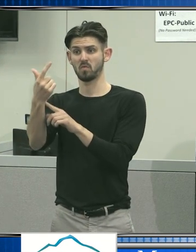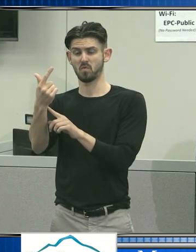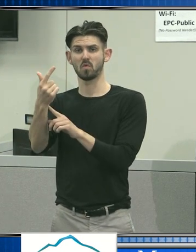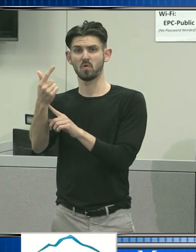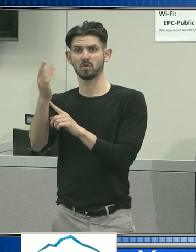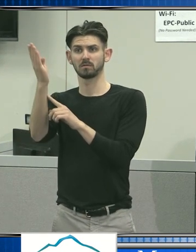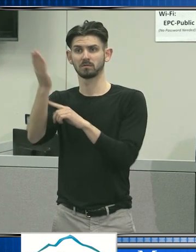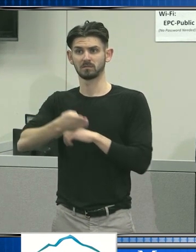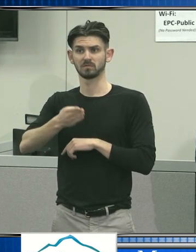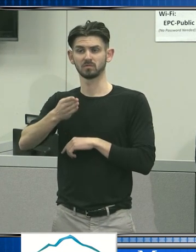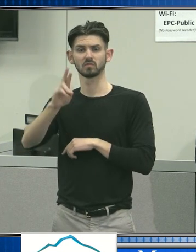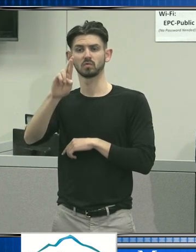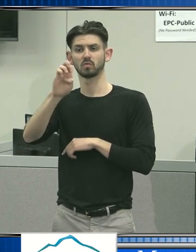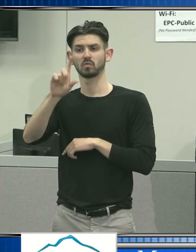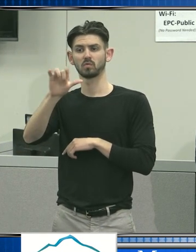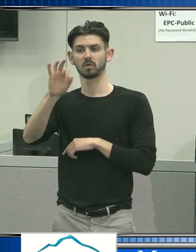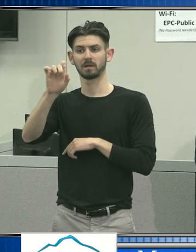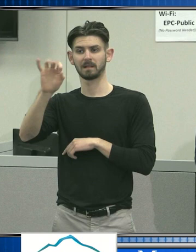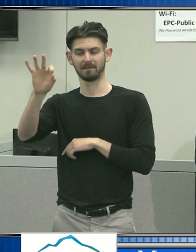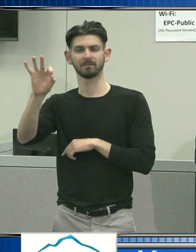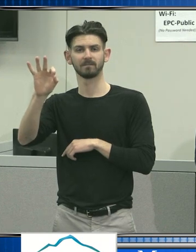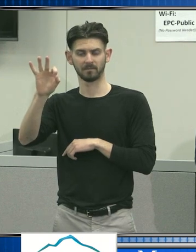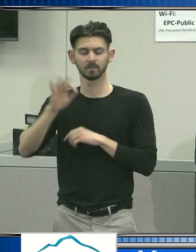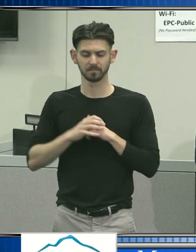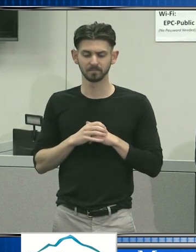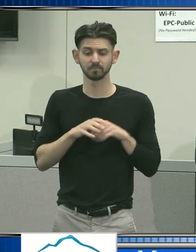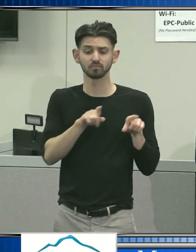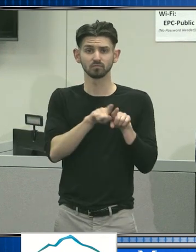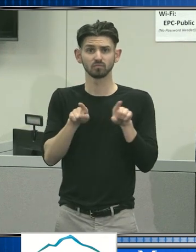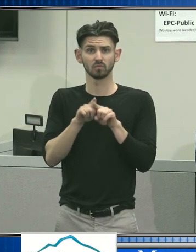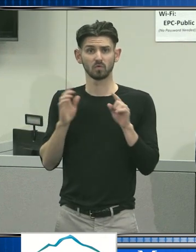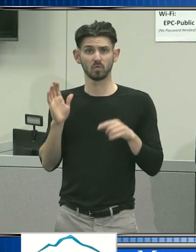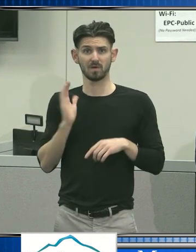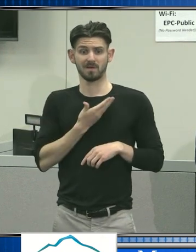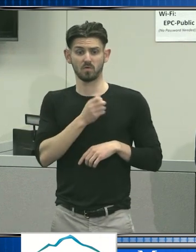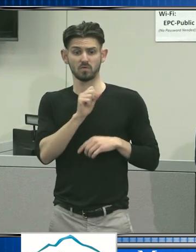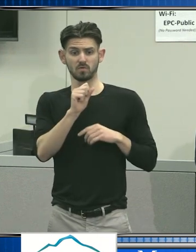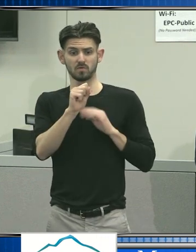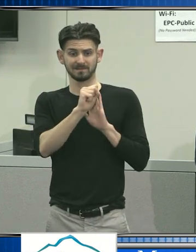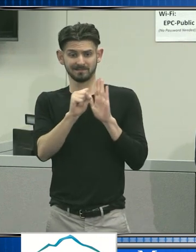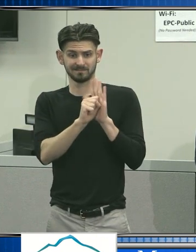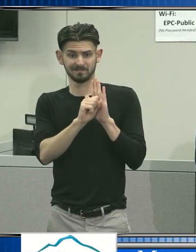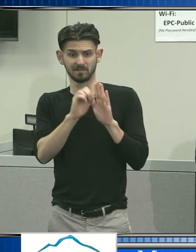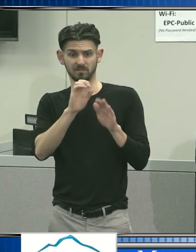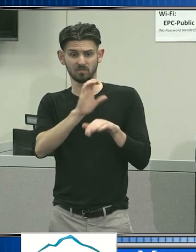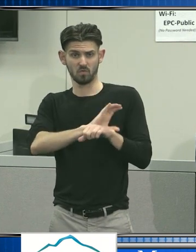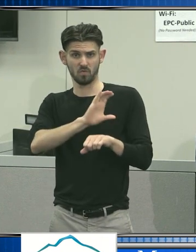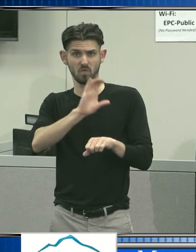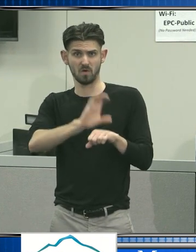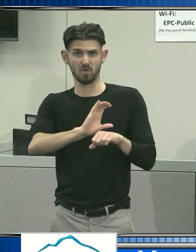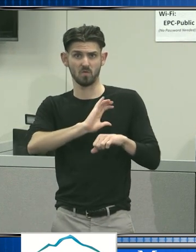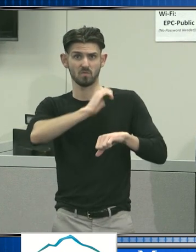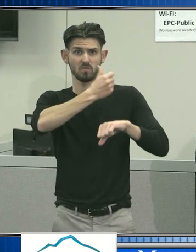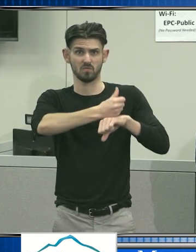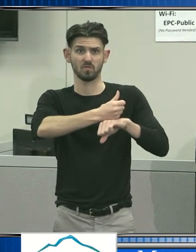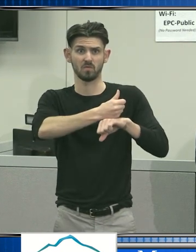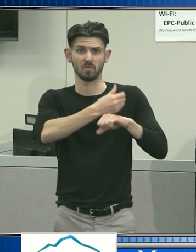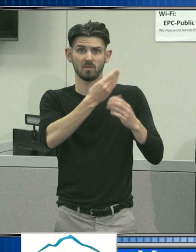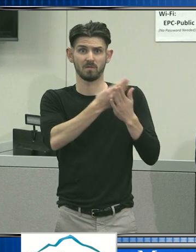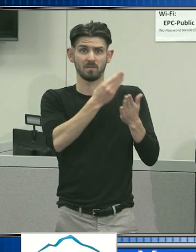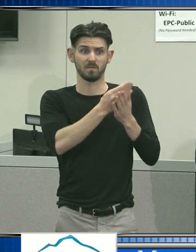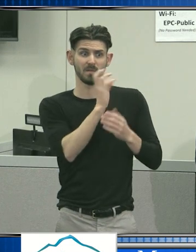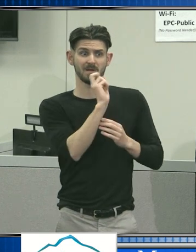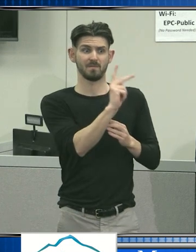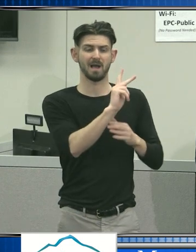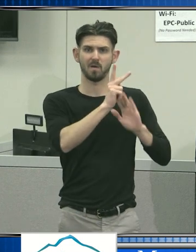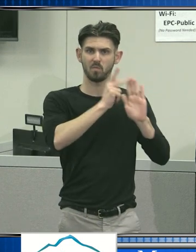ppcf.org/relief. The state of Colorado has also set up a relief fund. That information, I'm sure, is